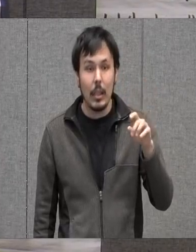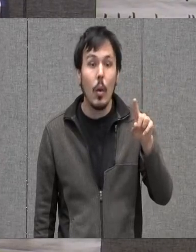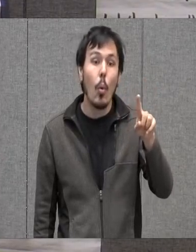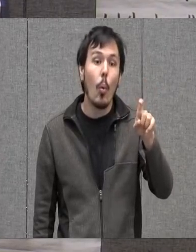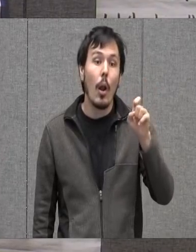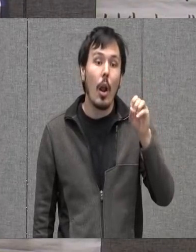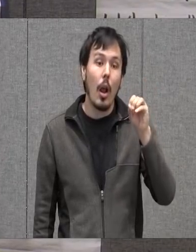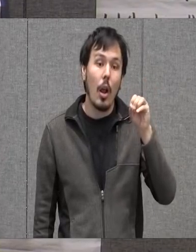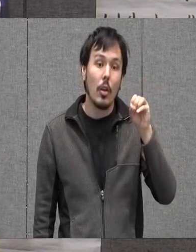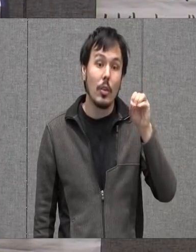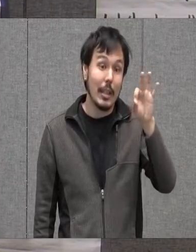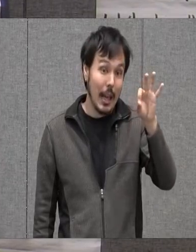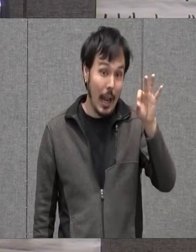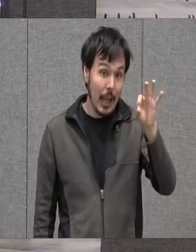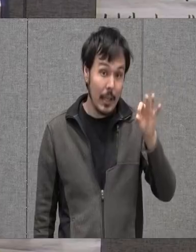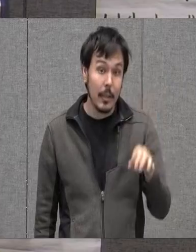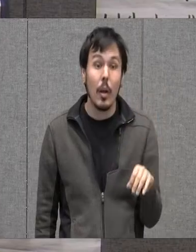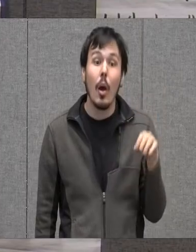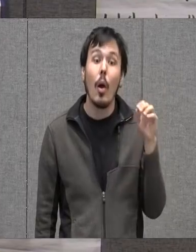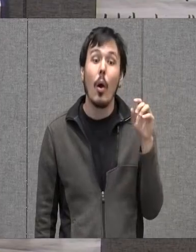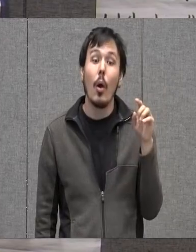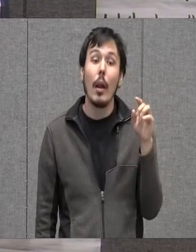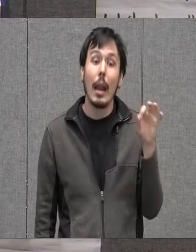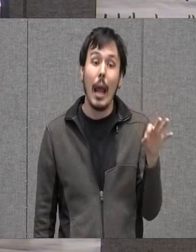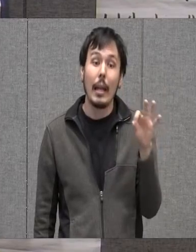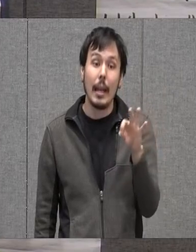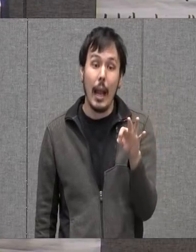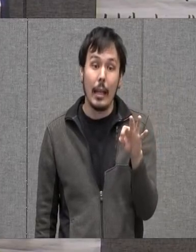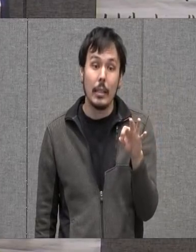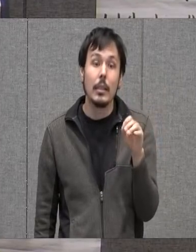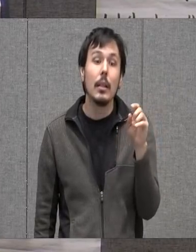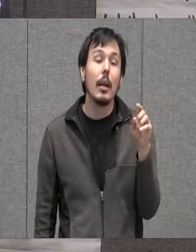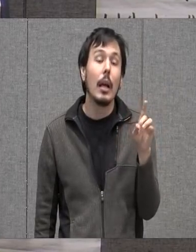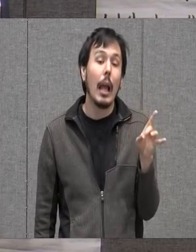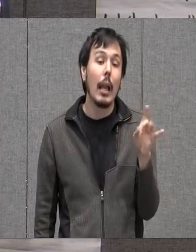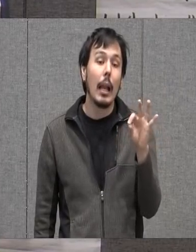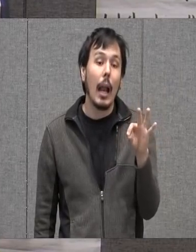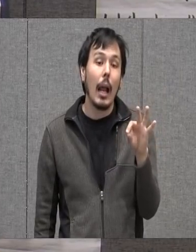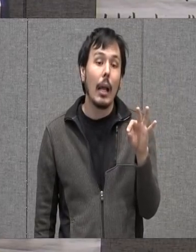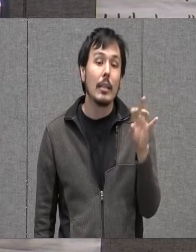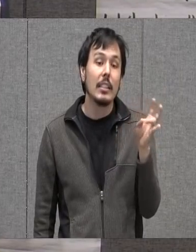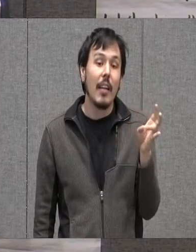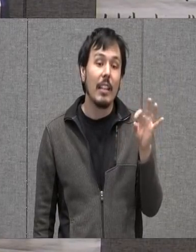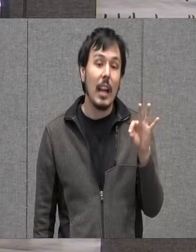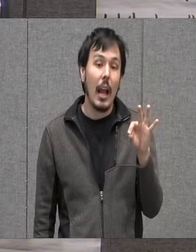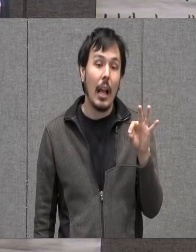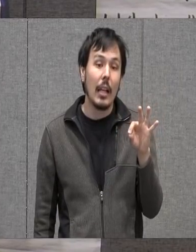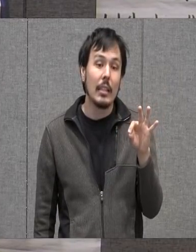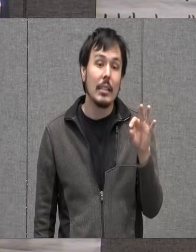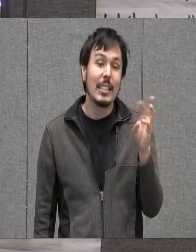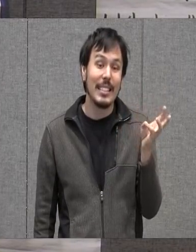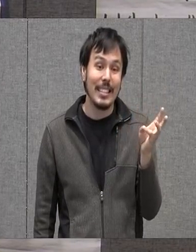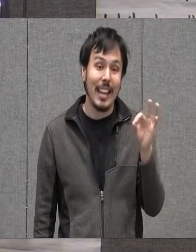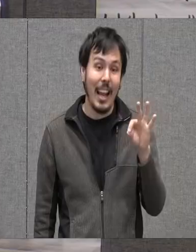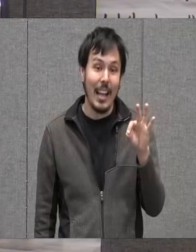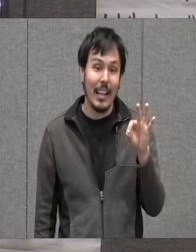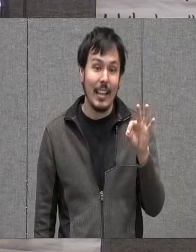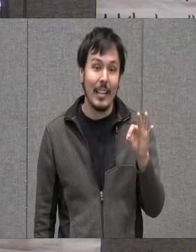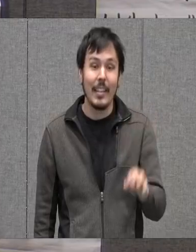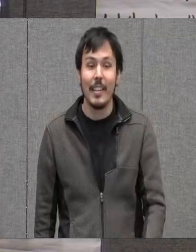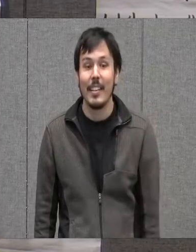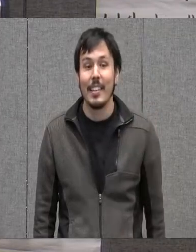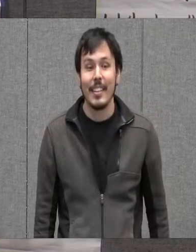119, 109, 99, 89, 79,